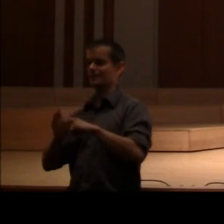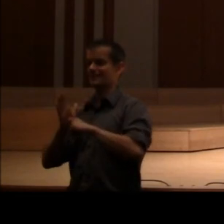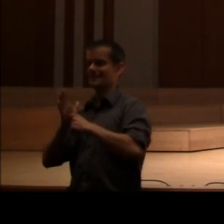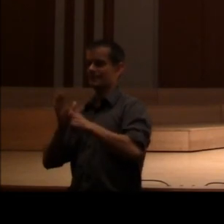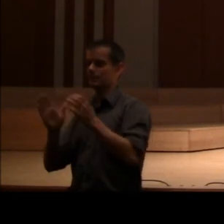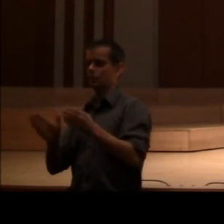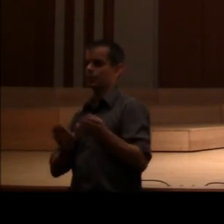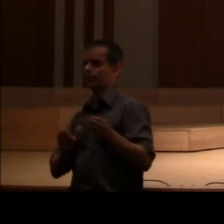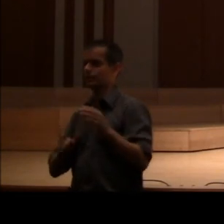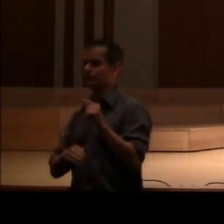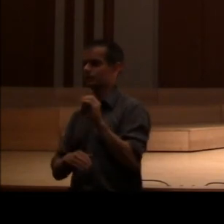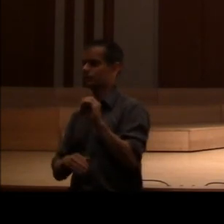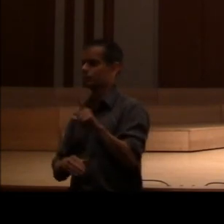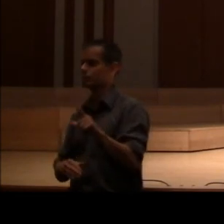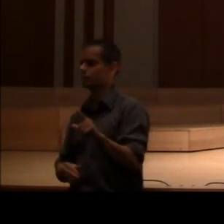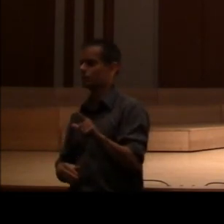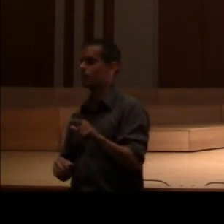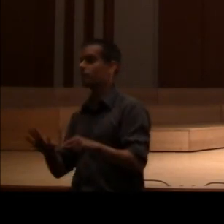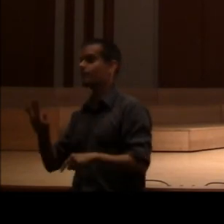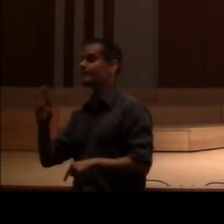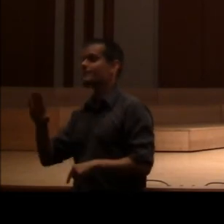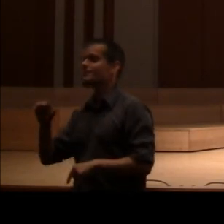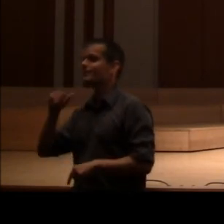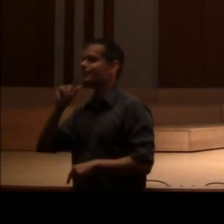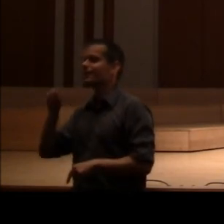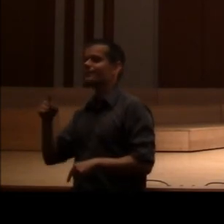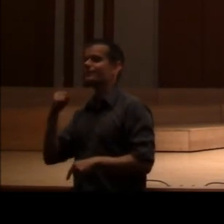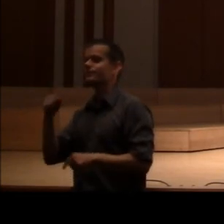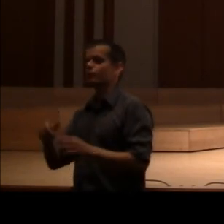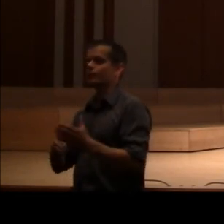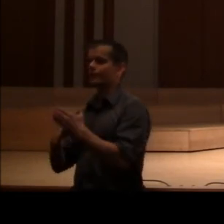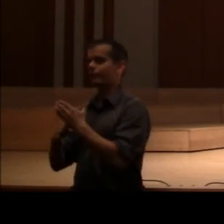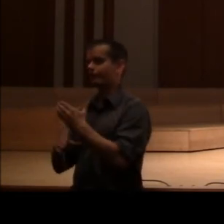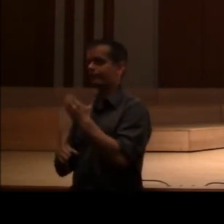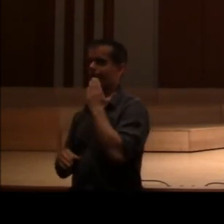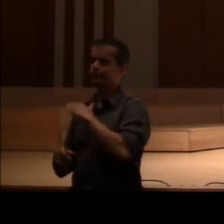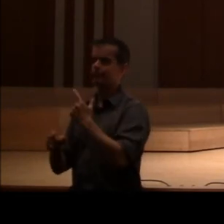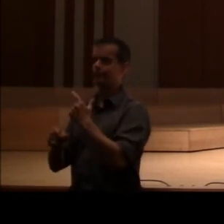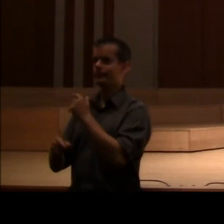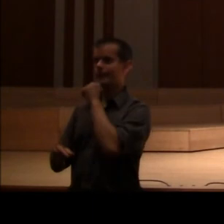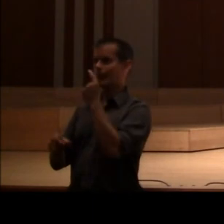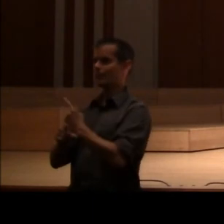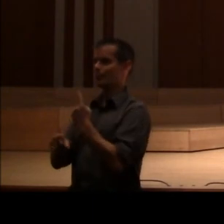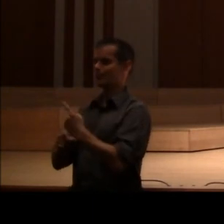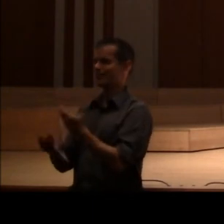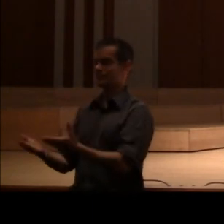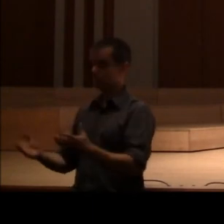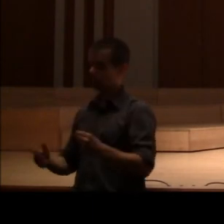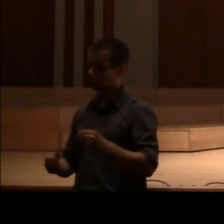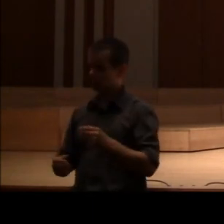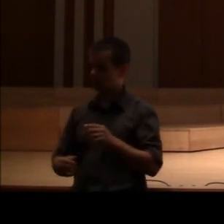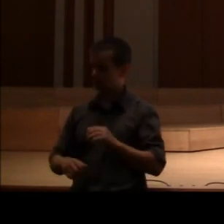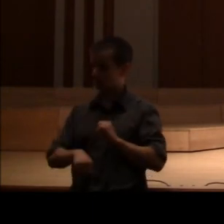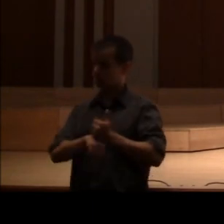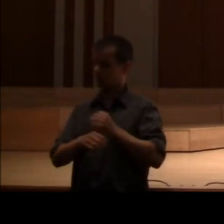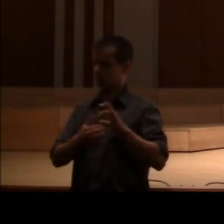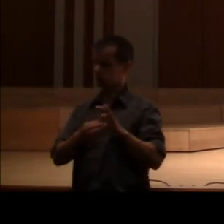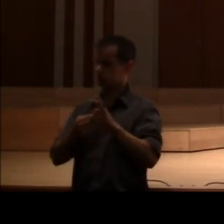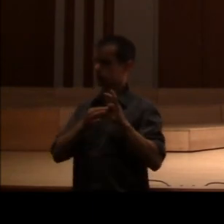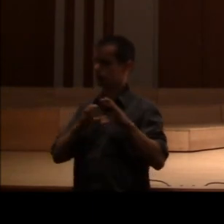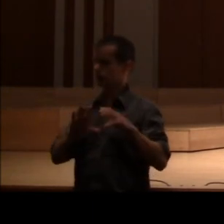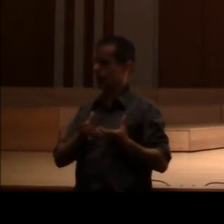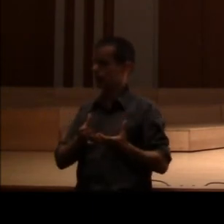just using Facebook to spread objectionable content. We're using Facebook to connect with our classes. We're using Facebook